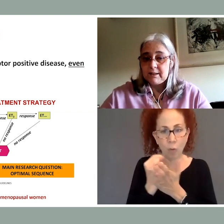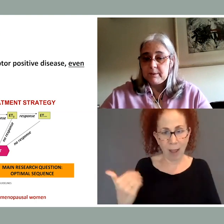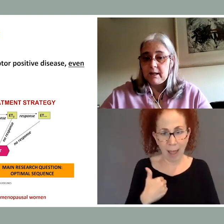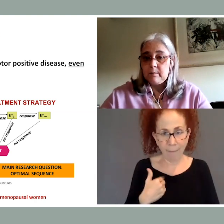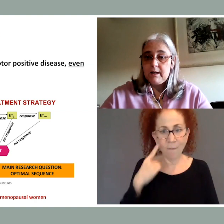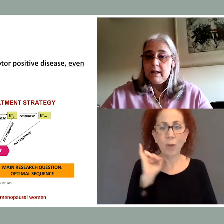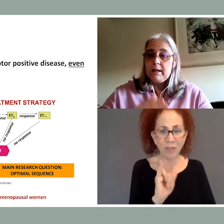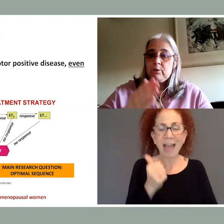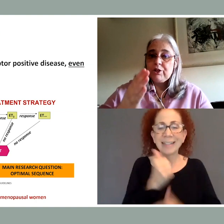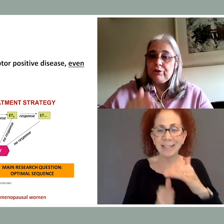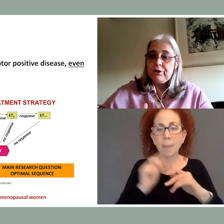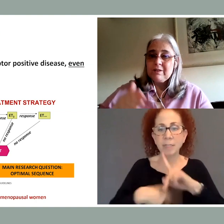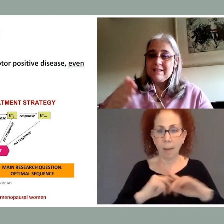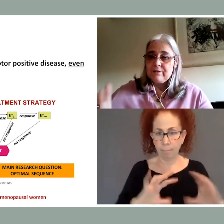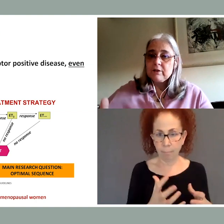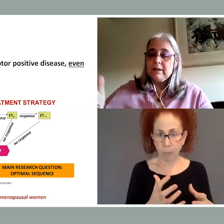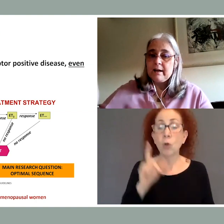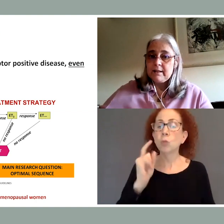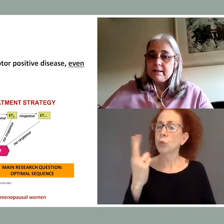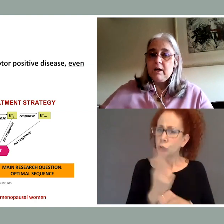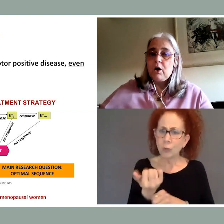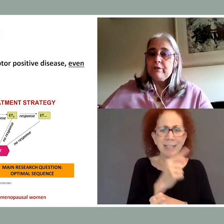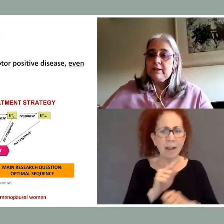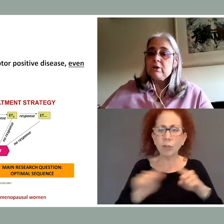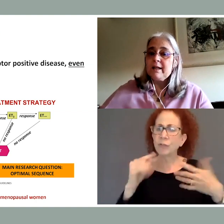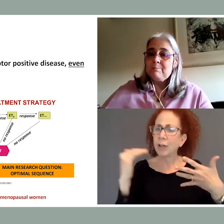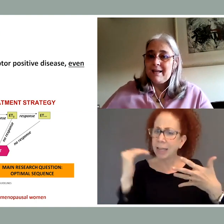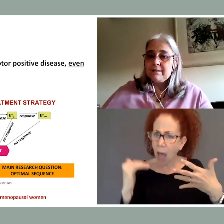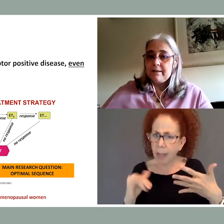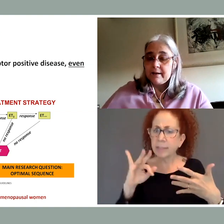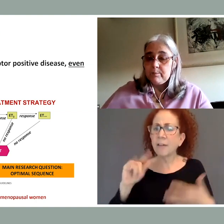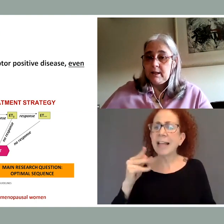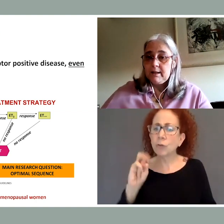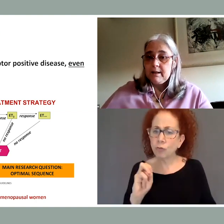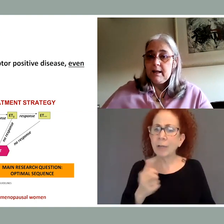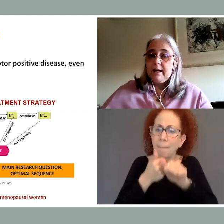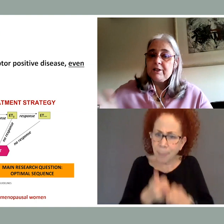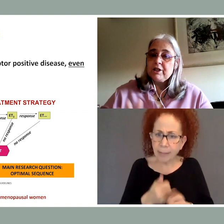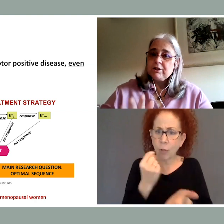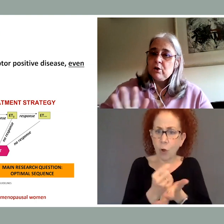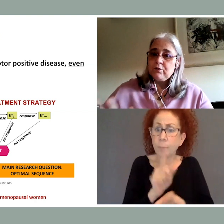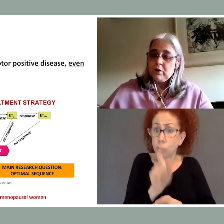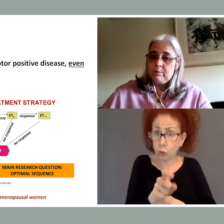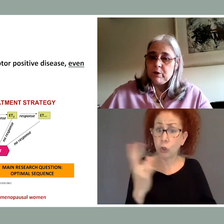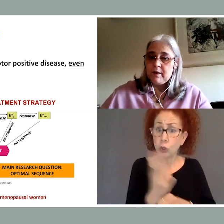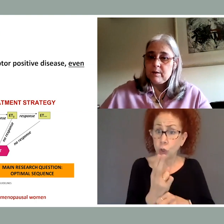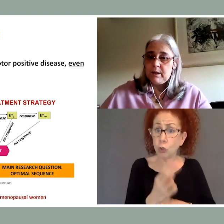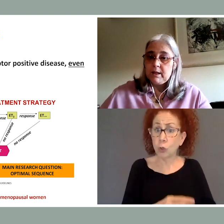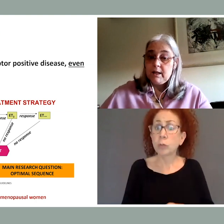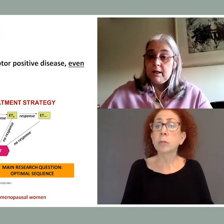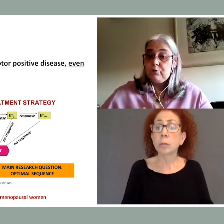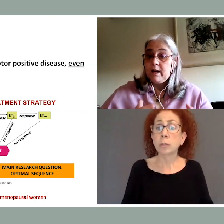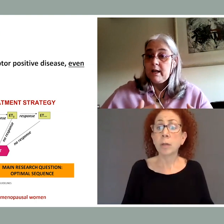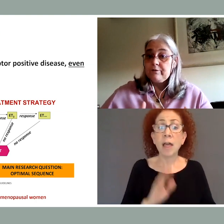this subtype. And we should use several lines of endocrine-based therapy and just go for